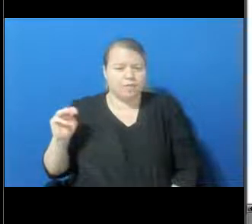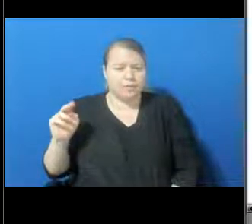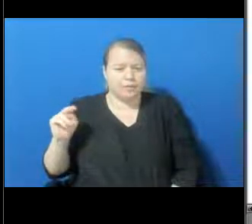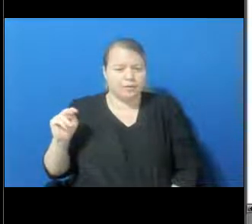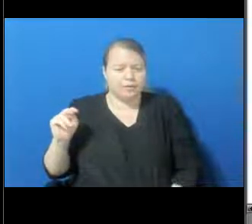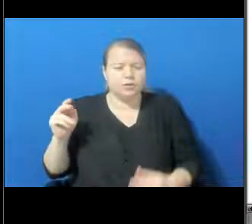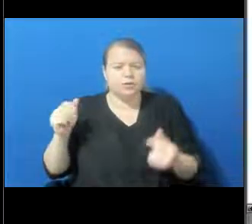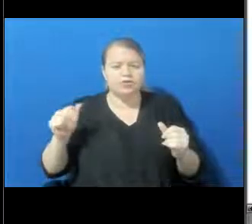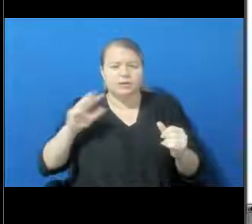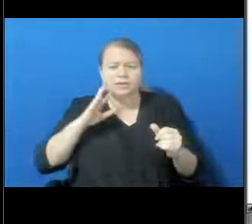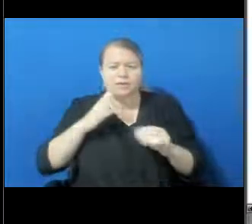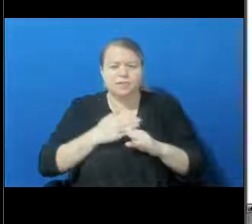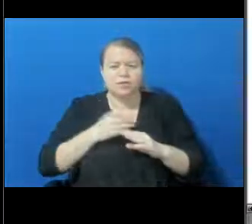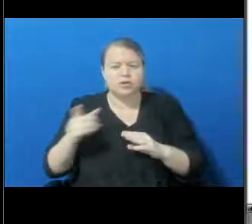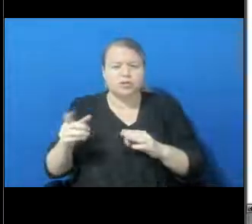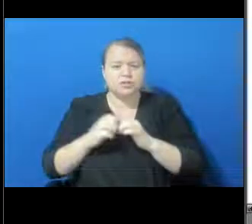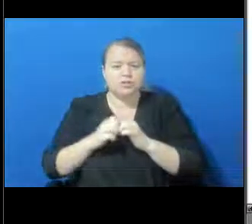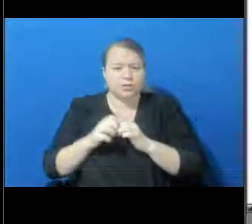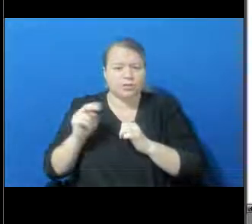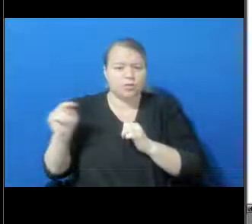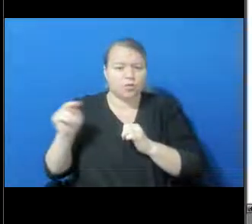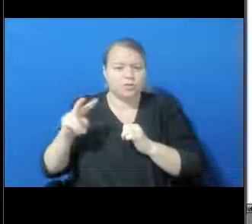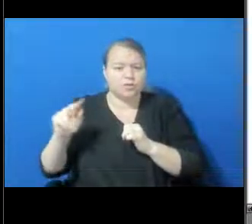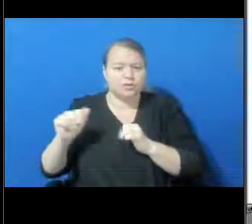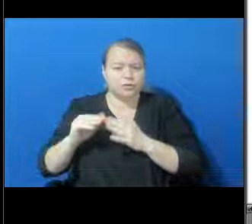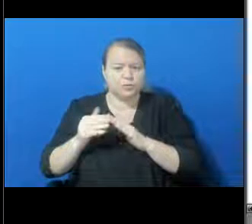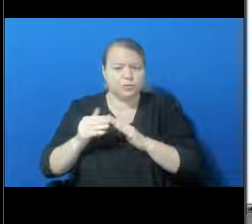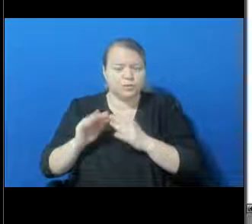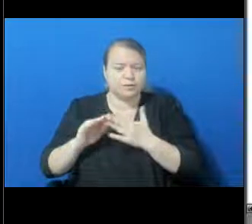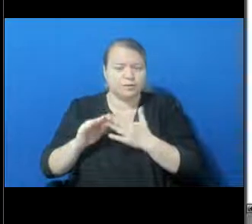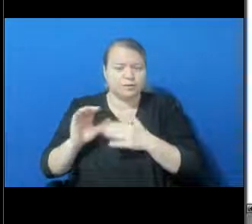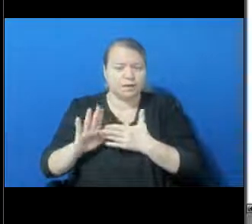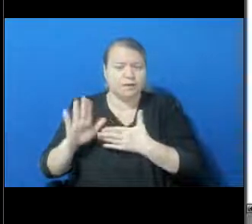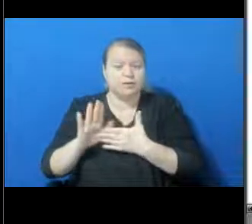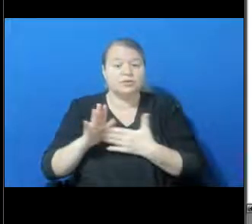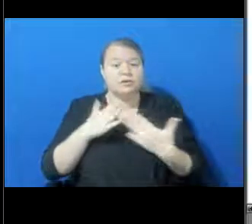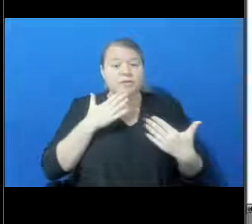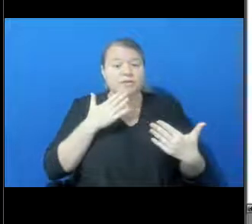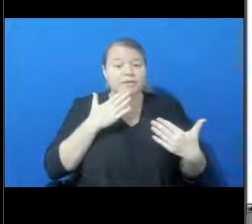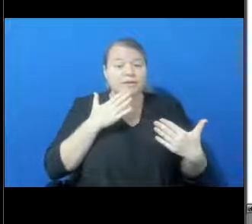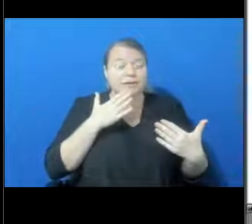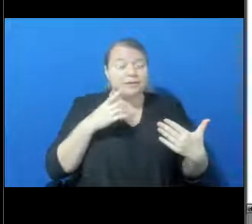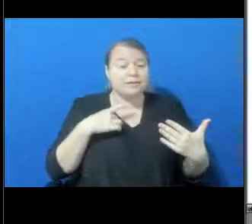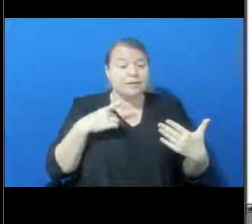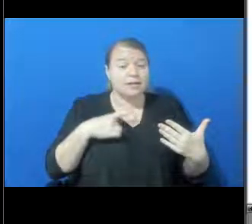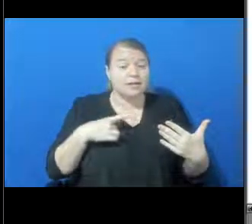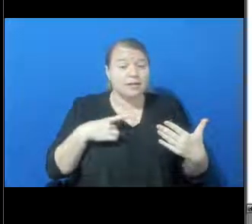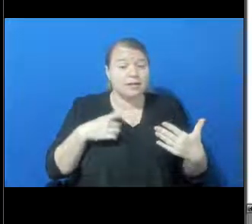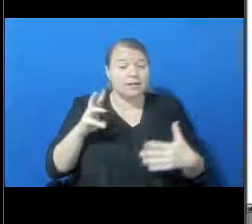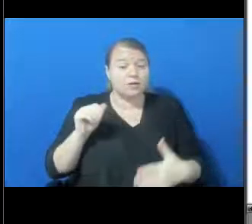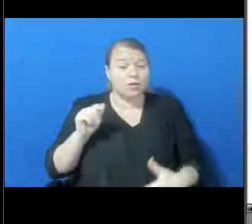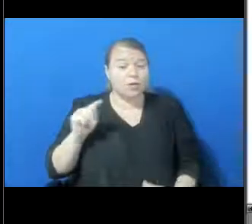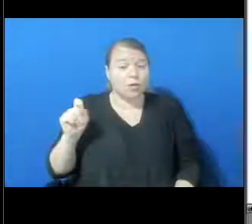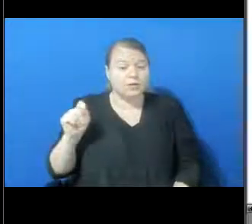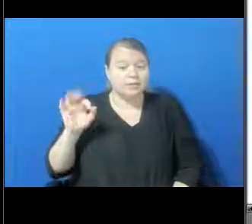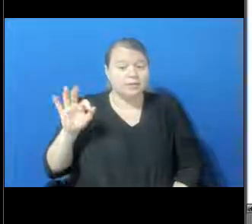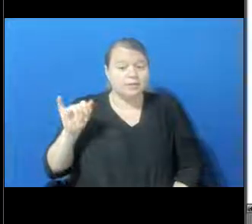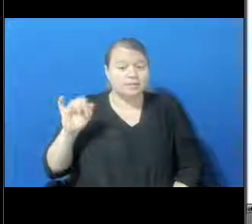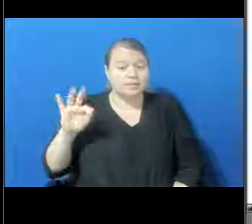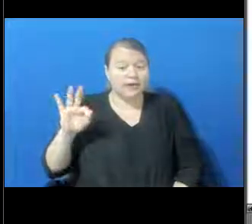with the Northern Virginia Community College. He says he wishes to thank Delegate Watts, Fairfax County Board Chair